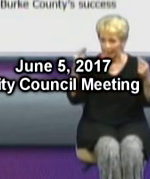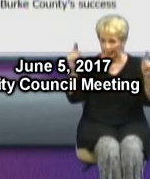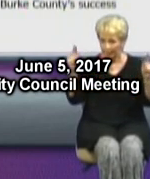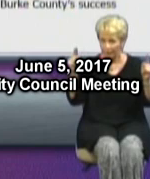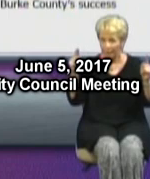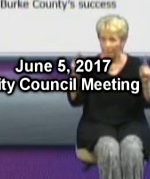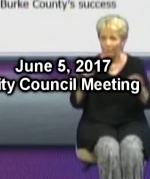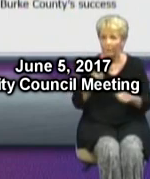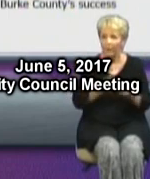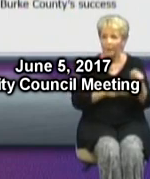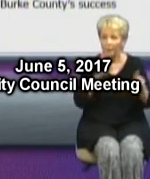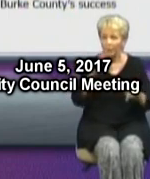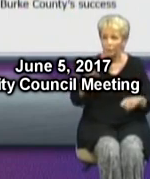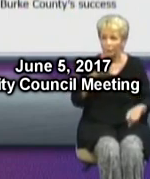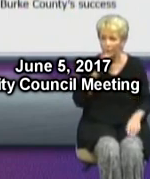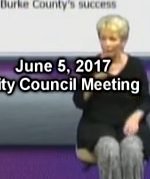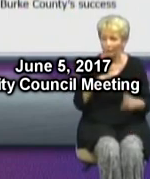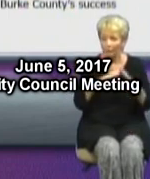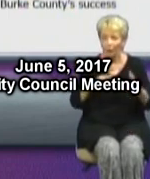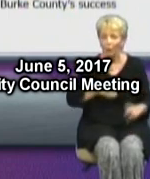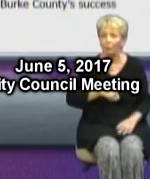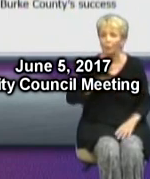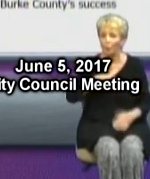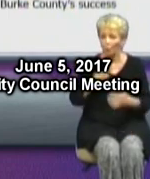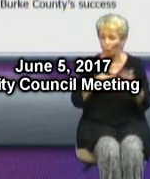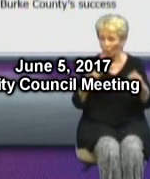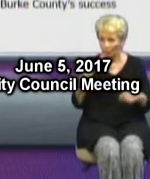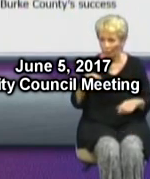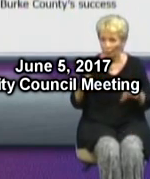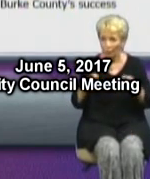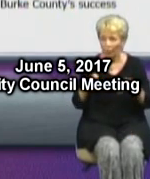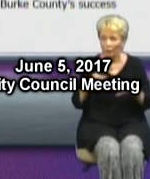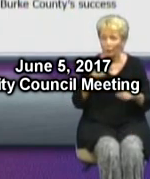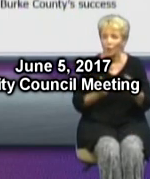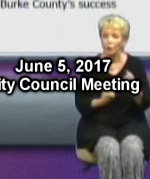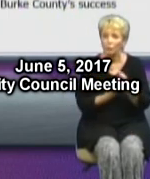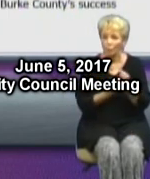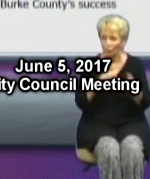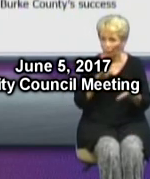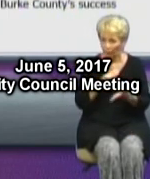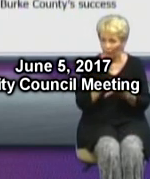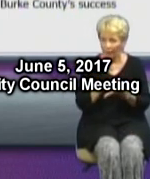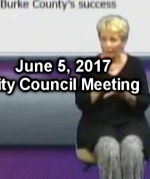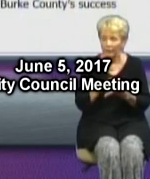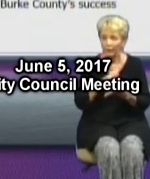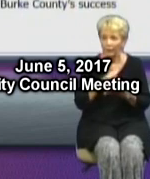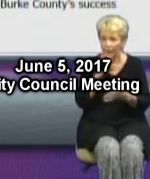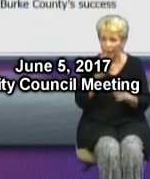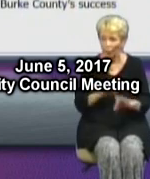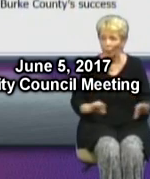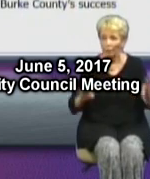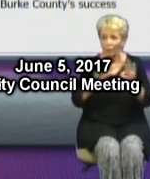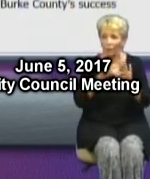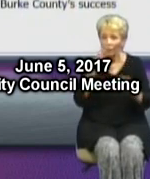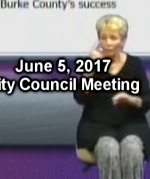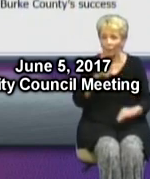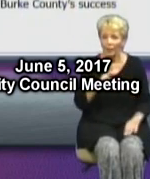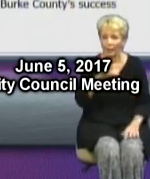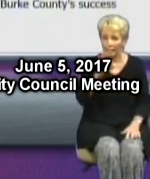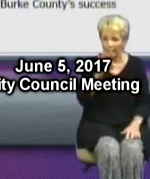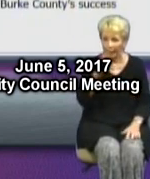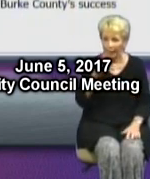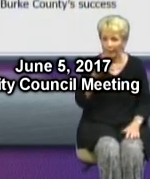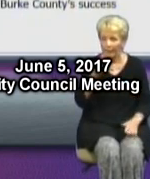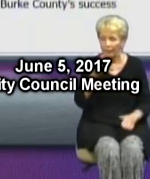And everybody should be very proud of what Morganton does to support that. And that is important for 90-some